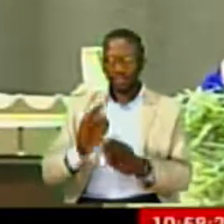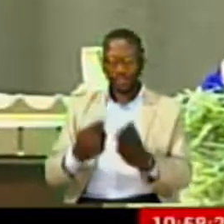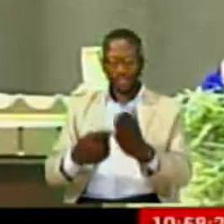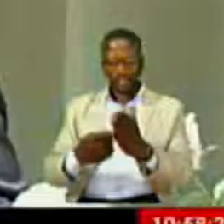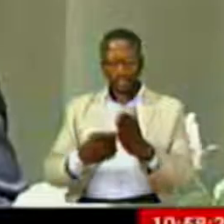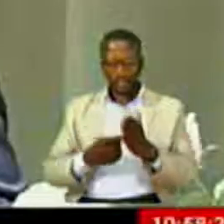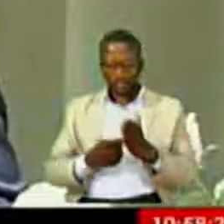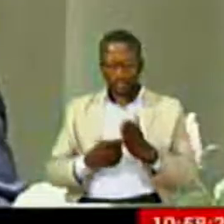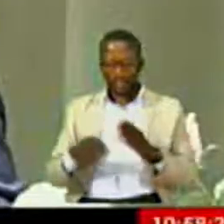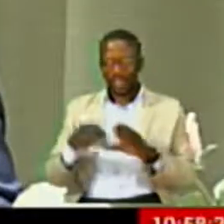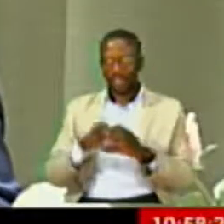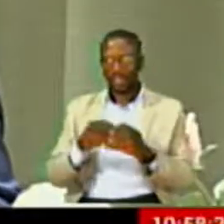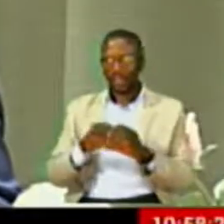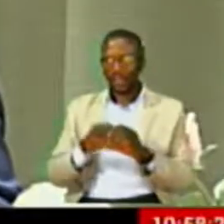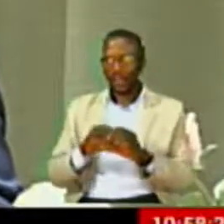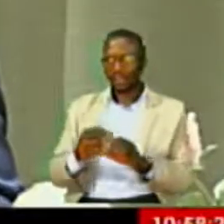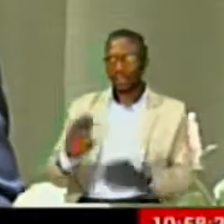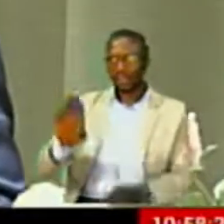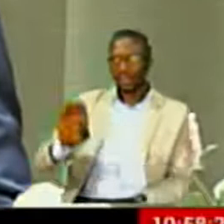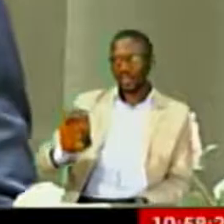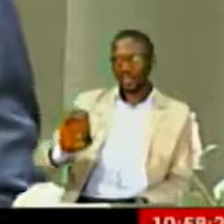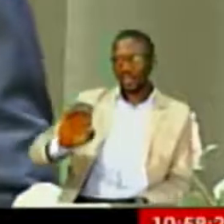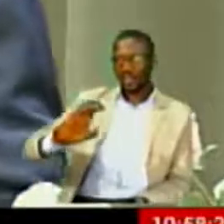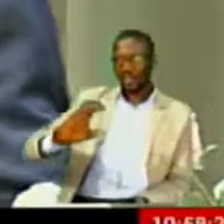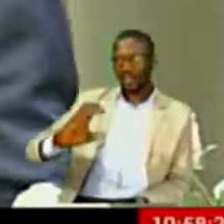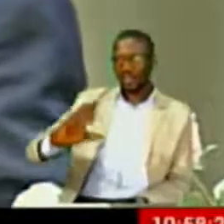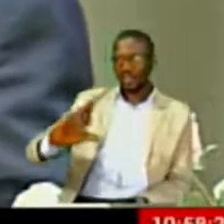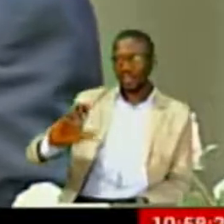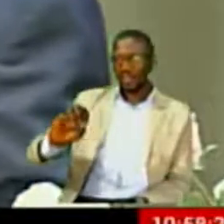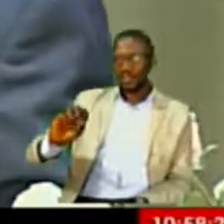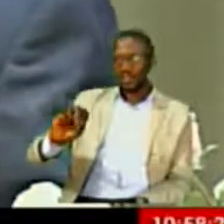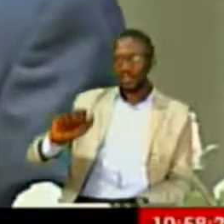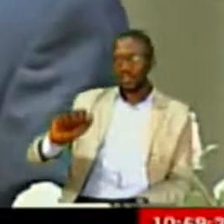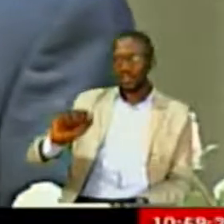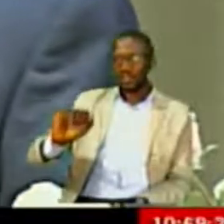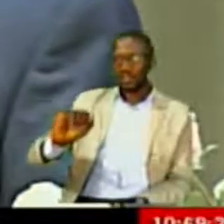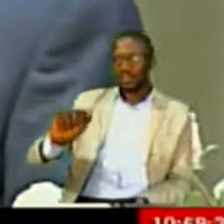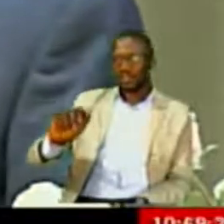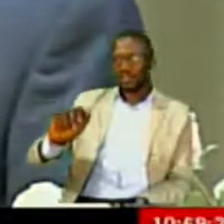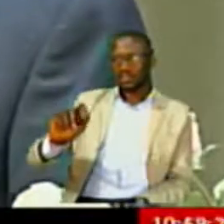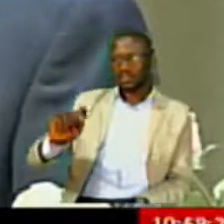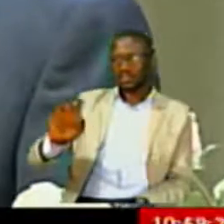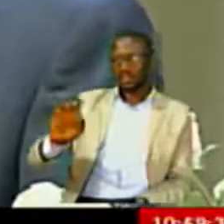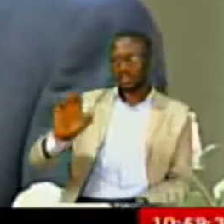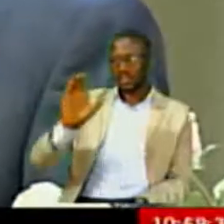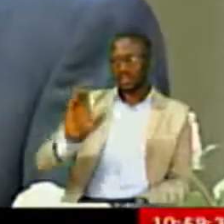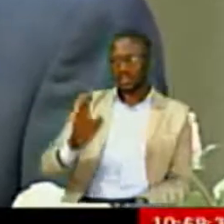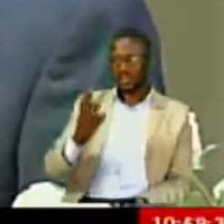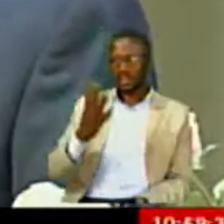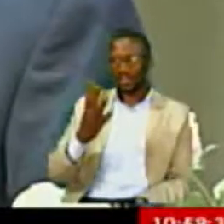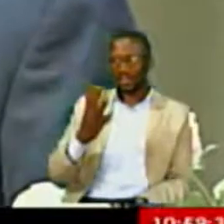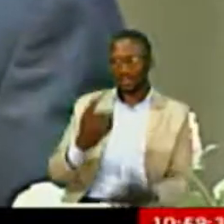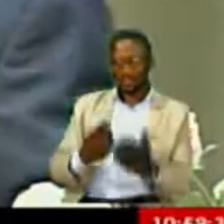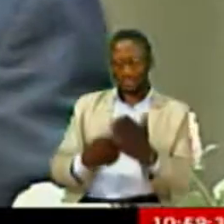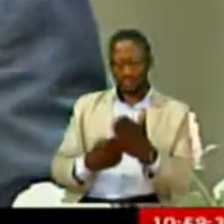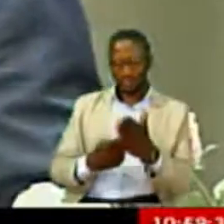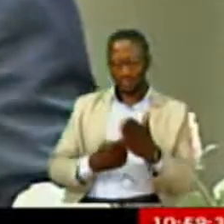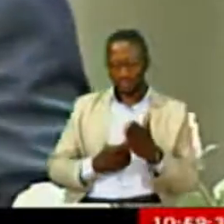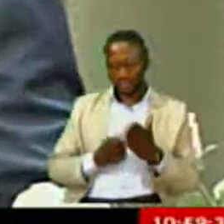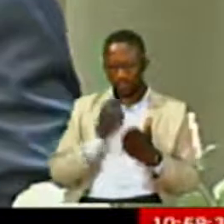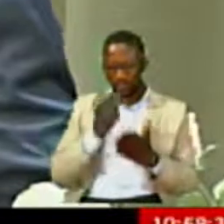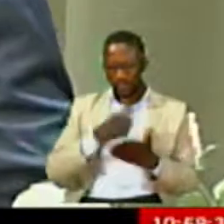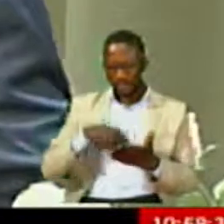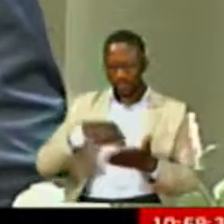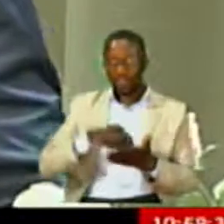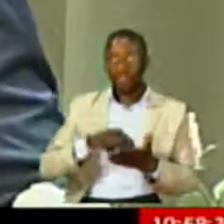chapitre 4. They say in Ecclesiastes 4. Et quand nous venons à l'église, that when we come to church, nous